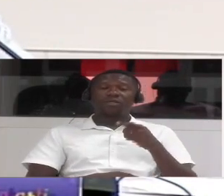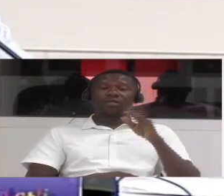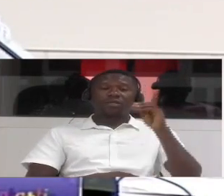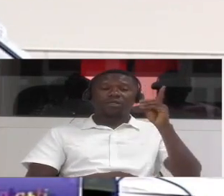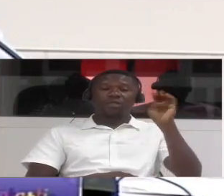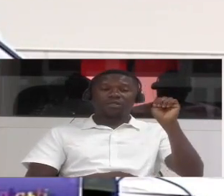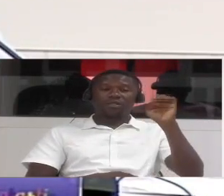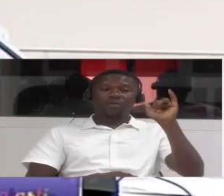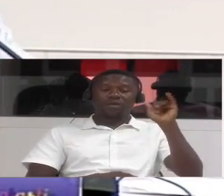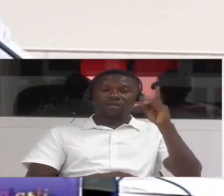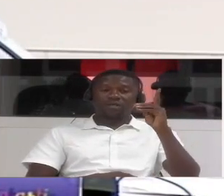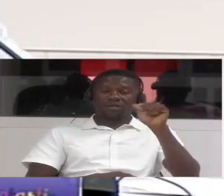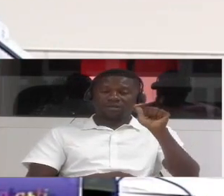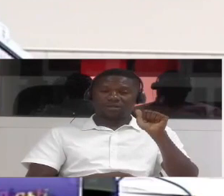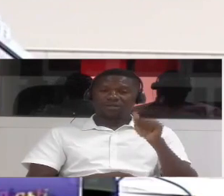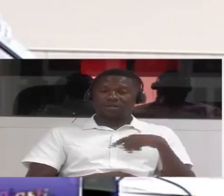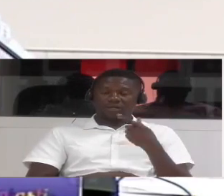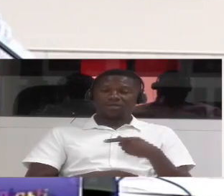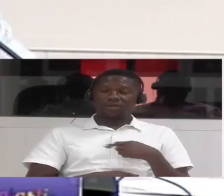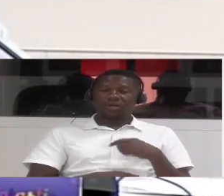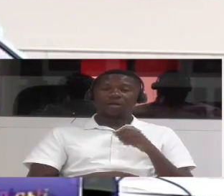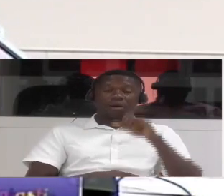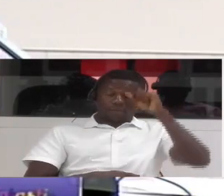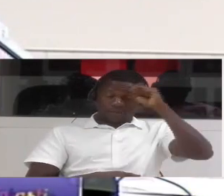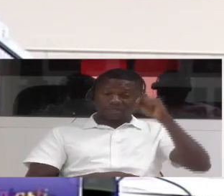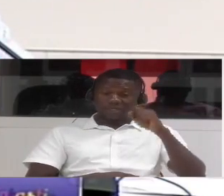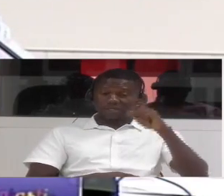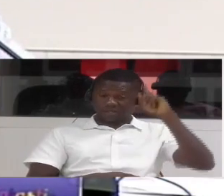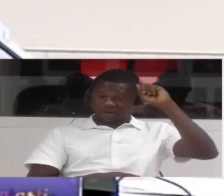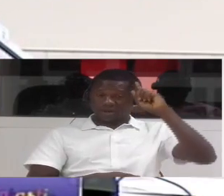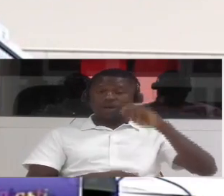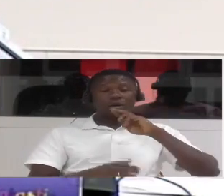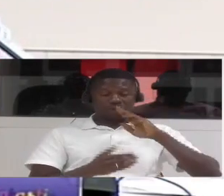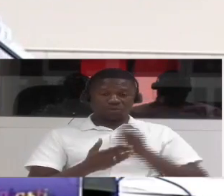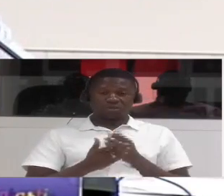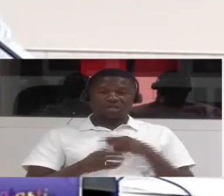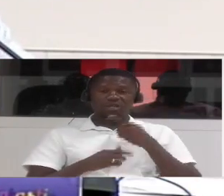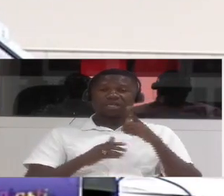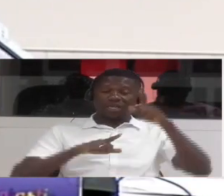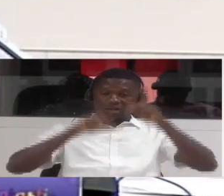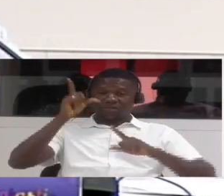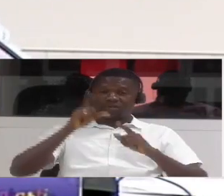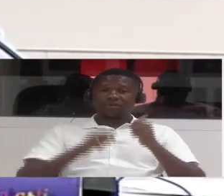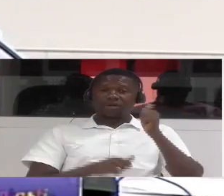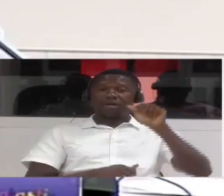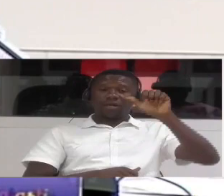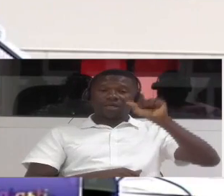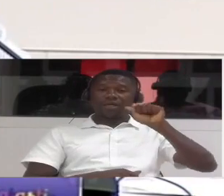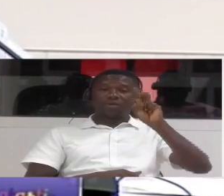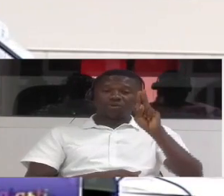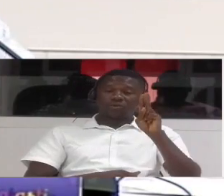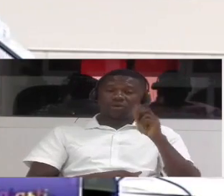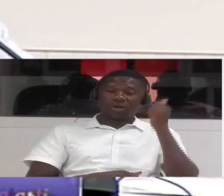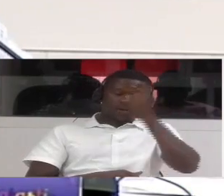Mbeki did promise him that at that level, you know, at the level of the African Union, they were going to see what they could